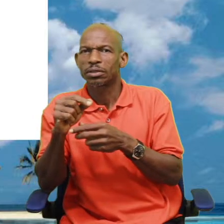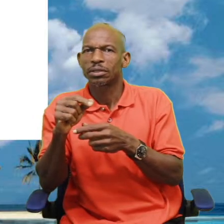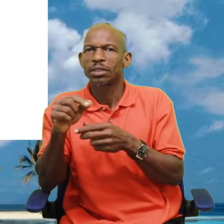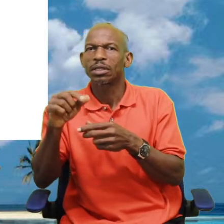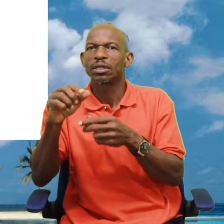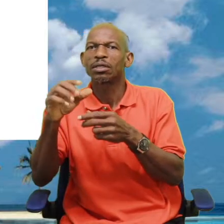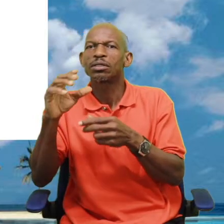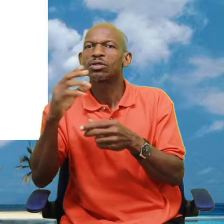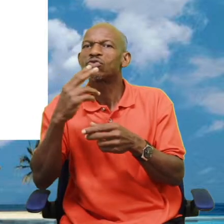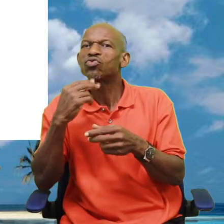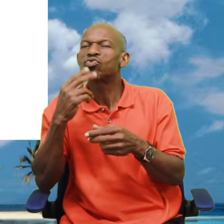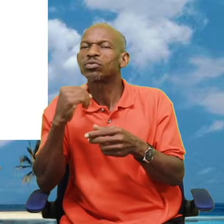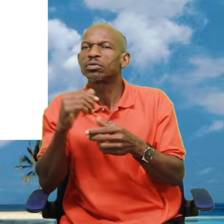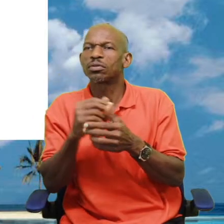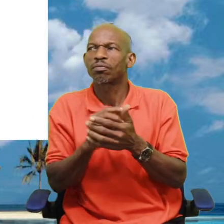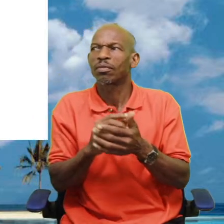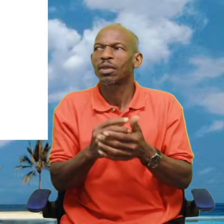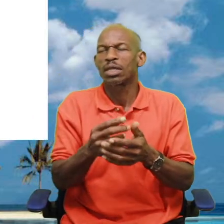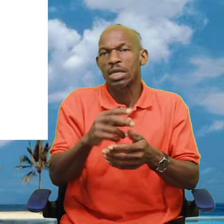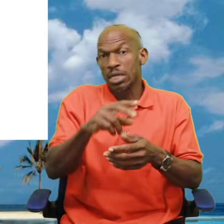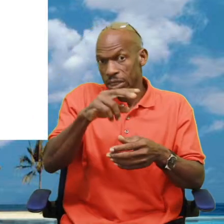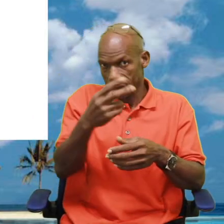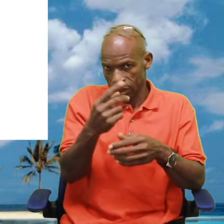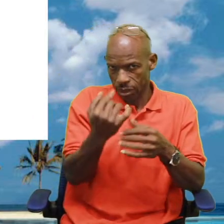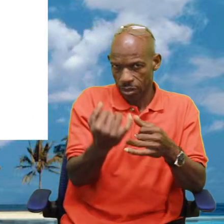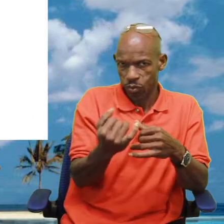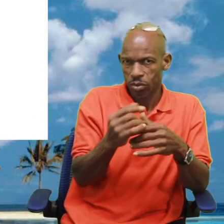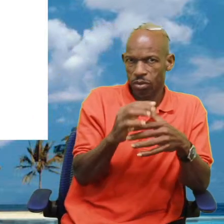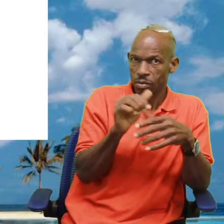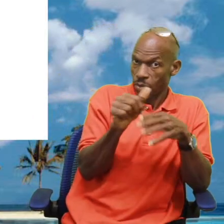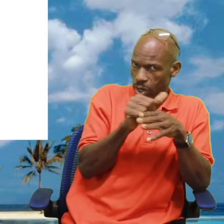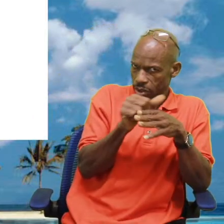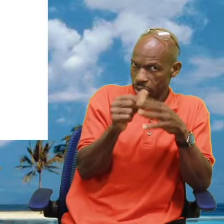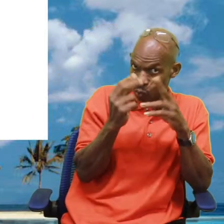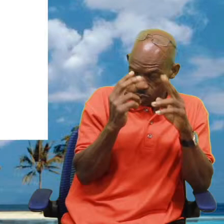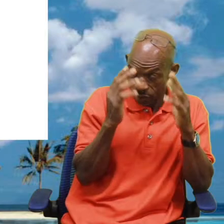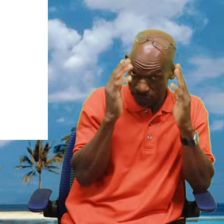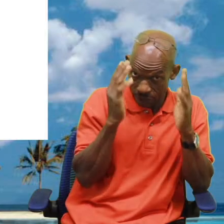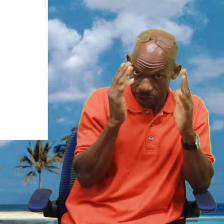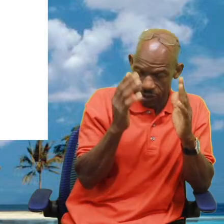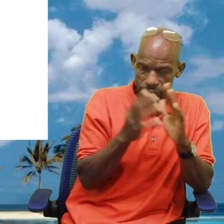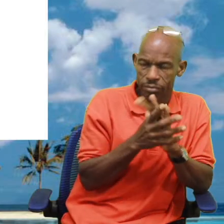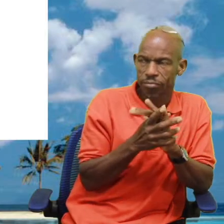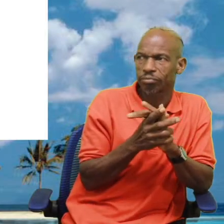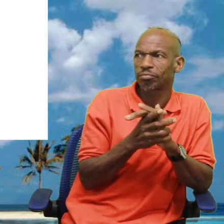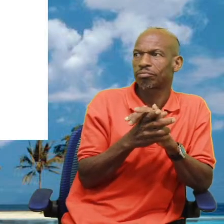Let's go on to do another sentence. Number 2.